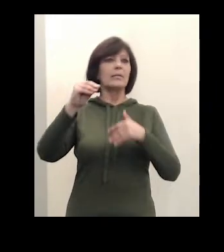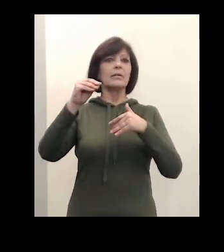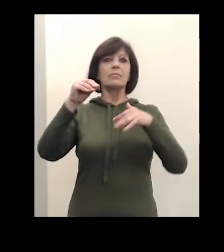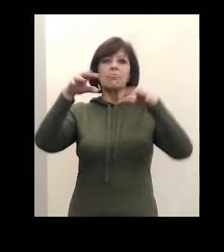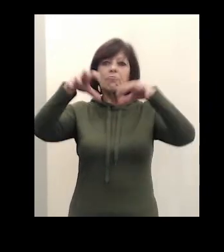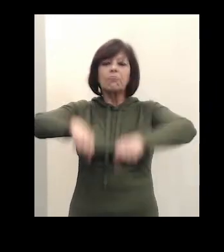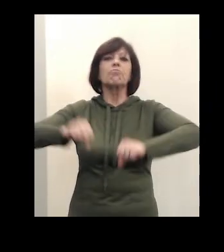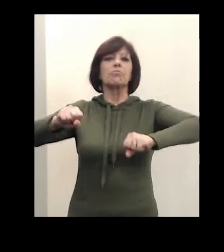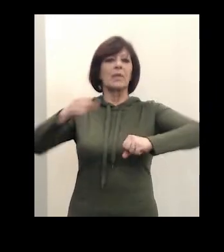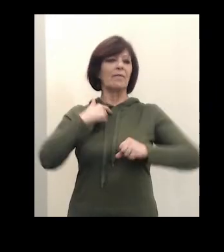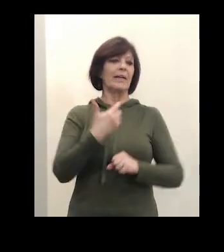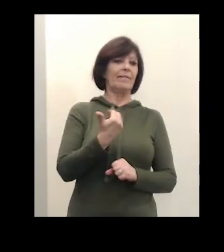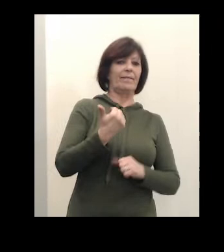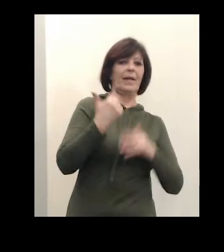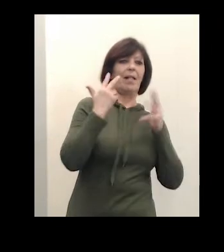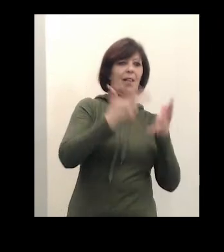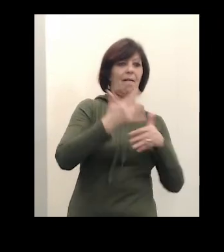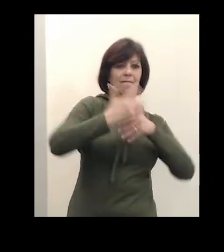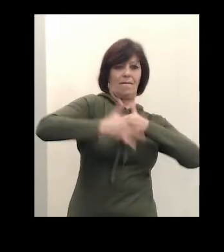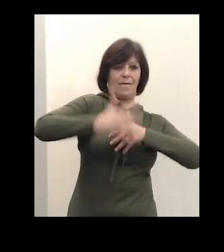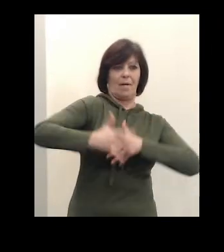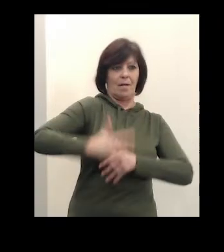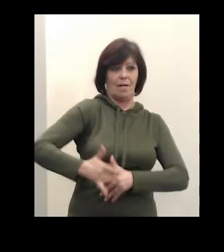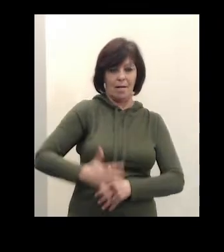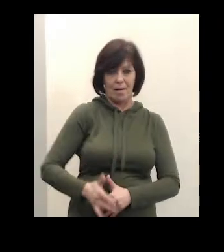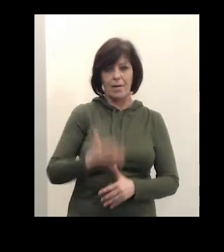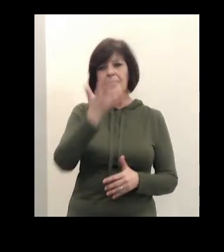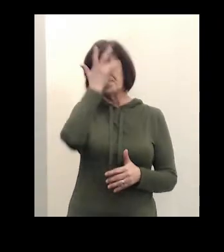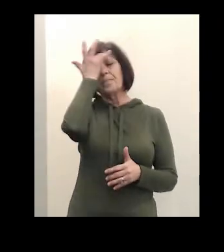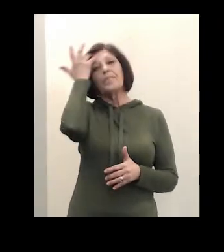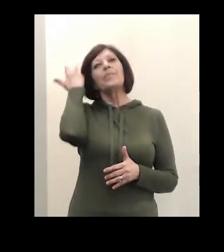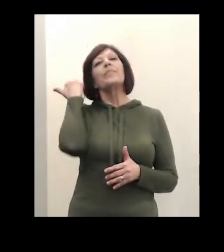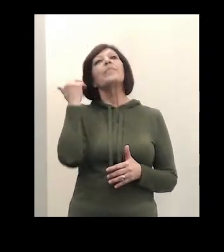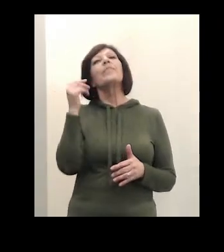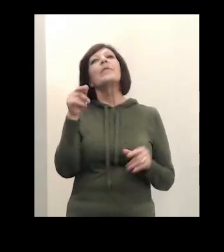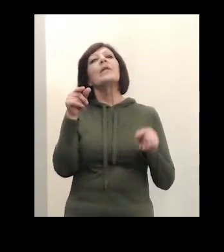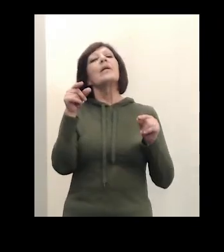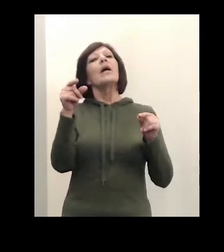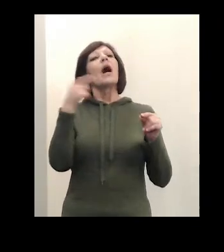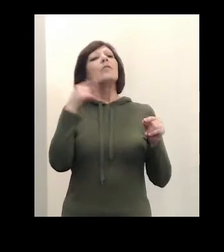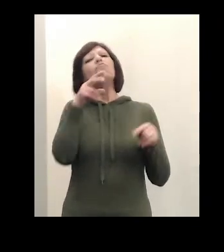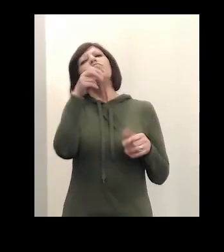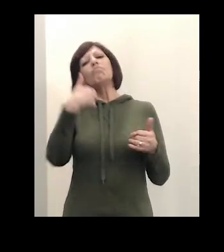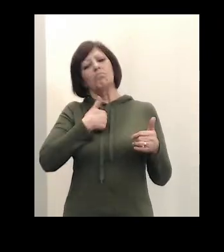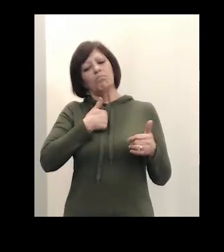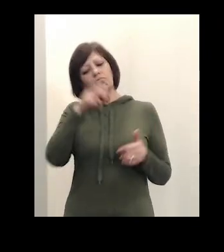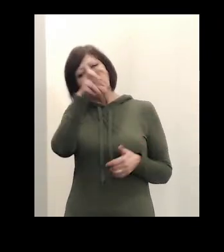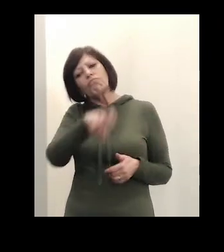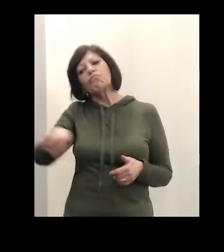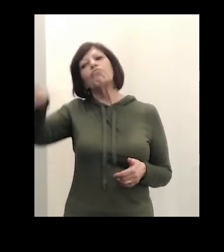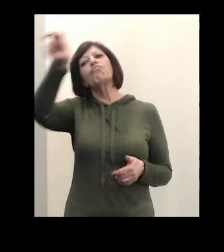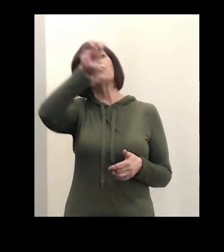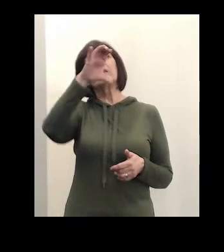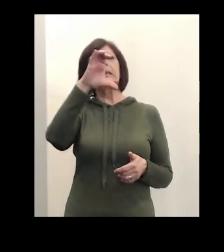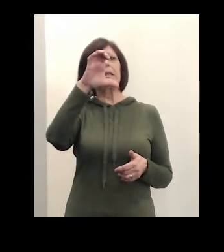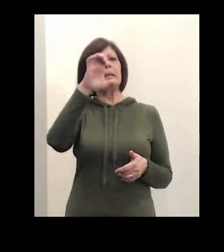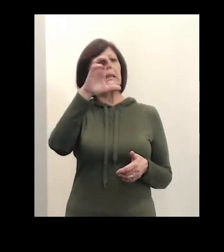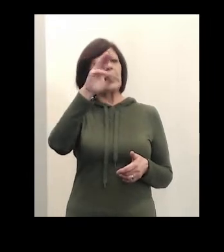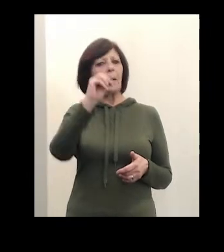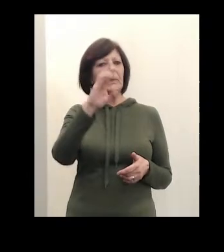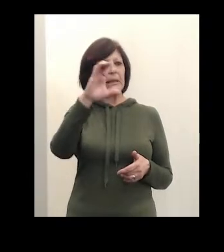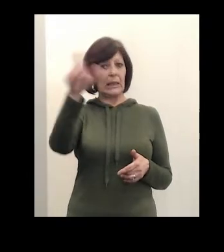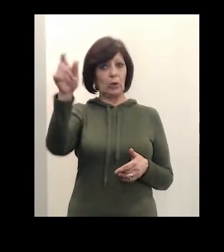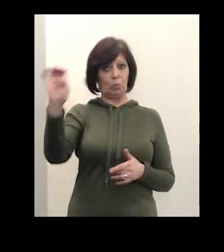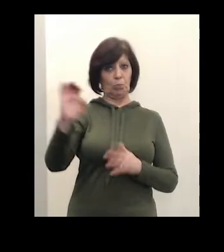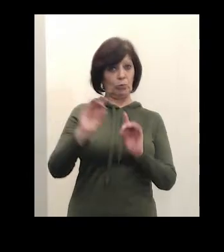occupied. That's 80.5% of ICU beds. I took a tour last week of ECMC's emergency department. They